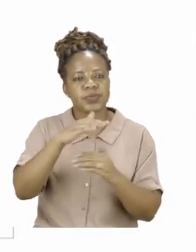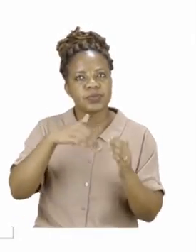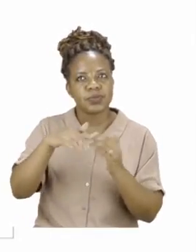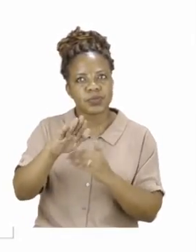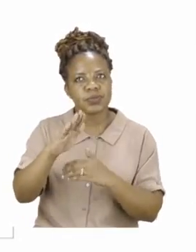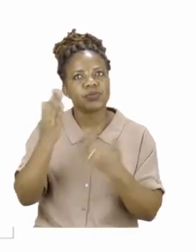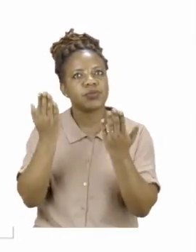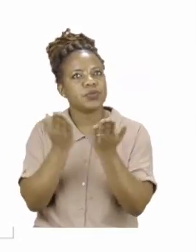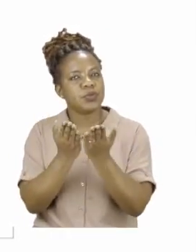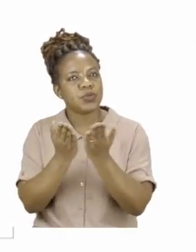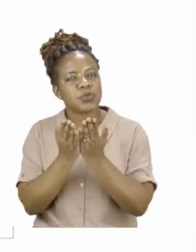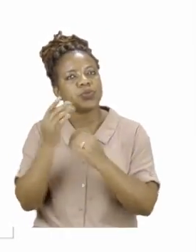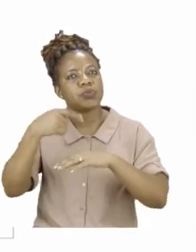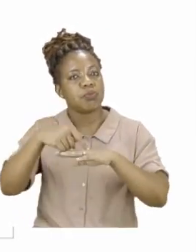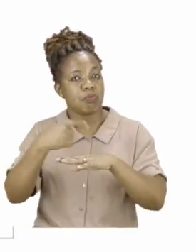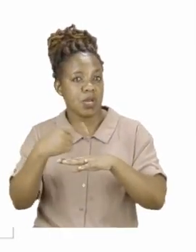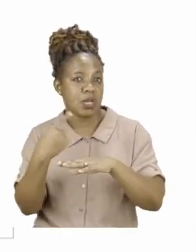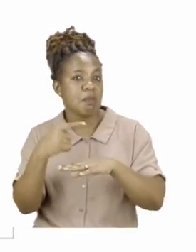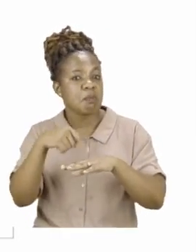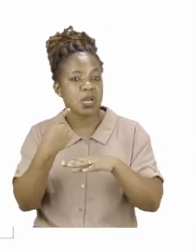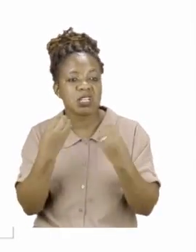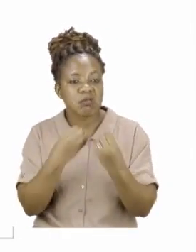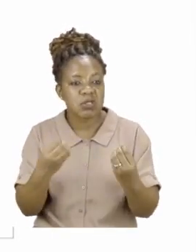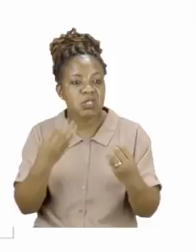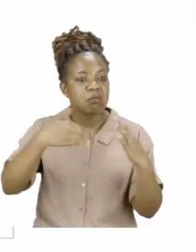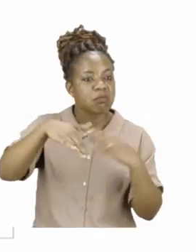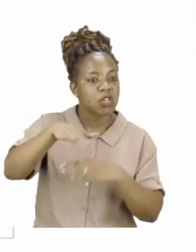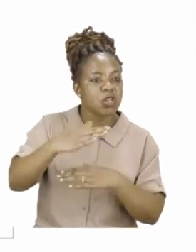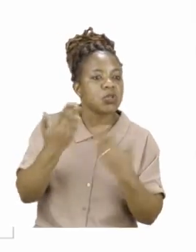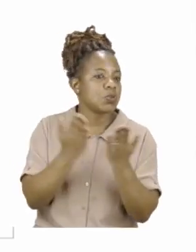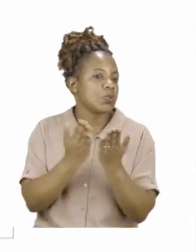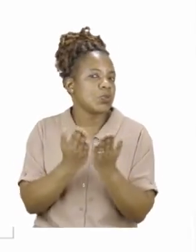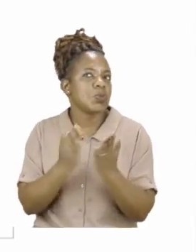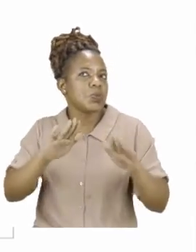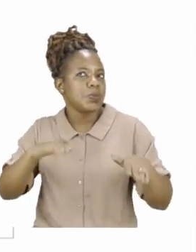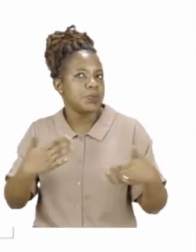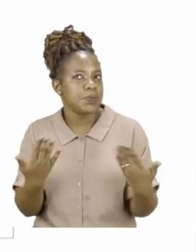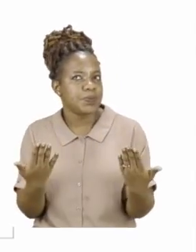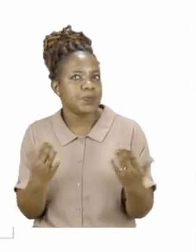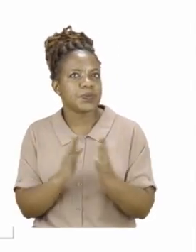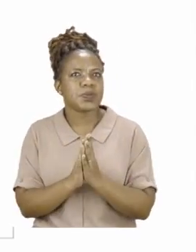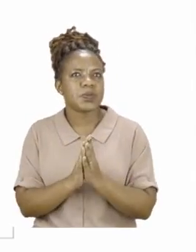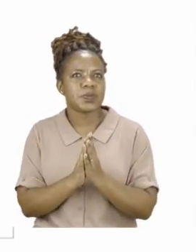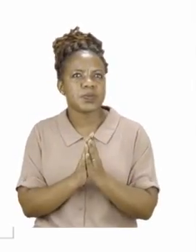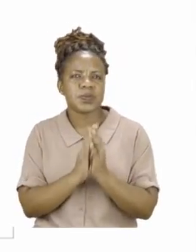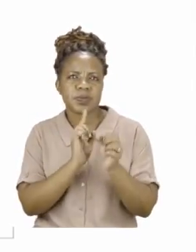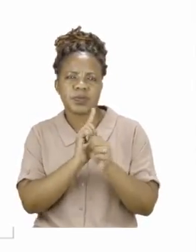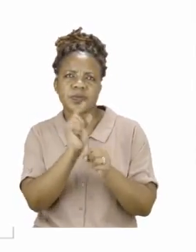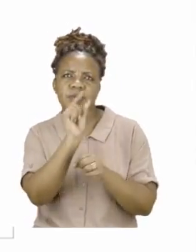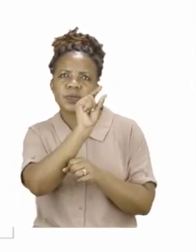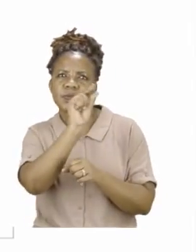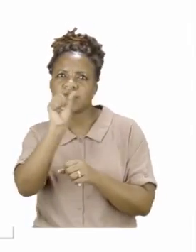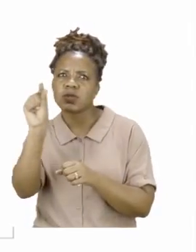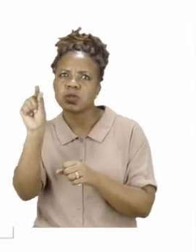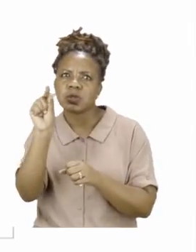the children got to school. The first one we can see is of someone walking, which means some of the